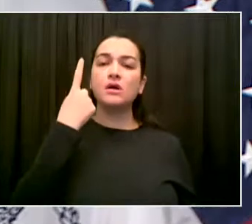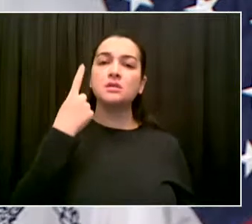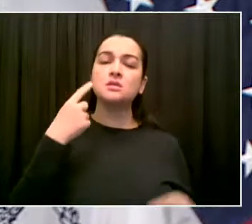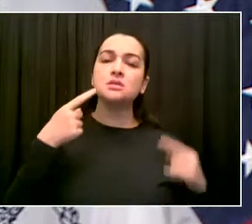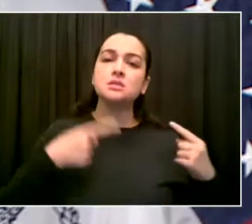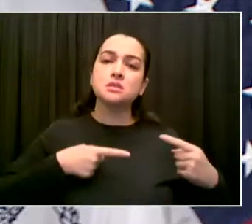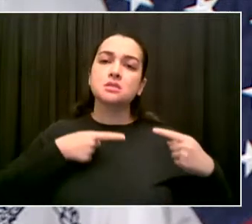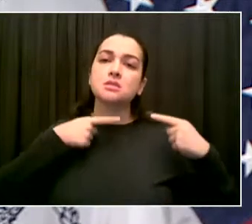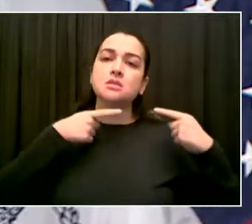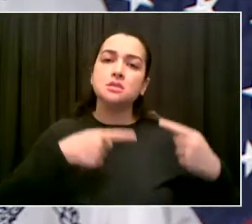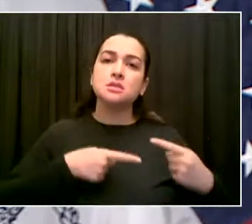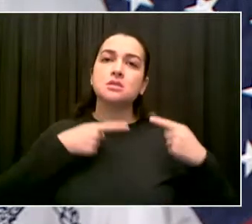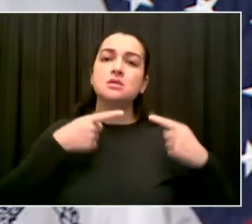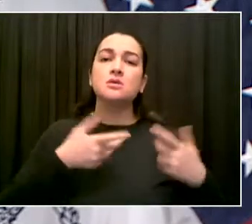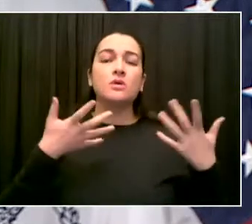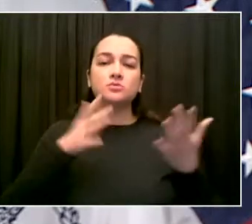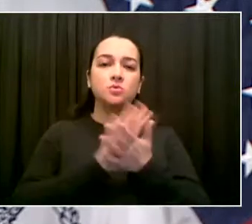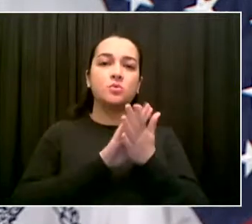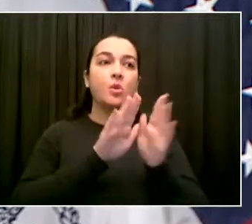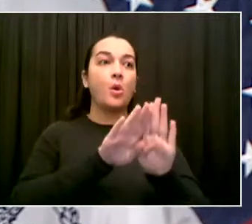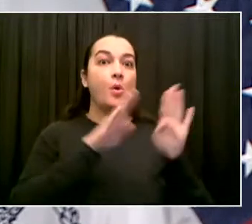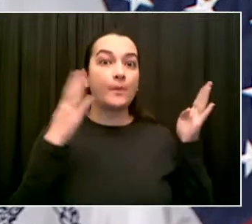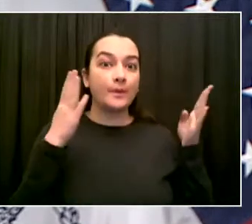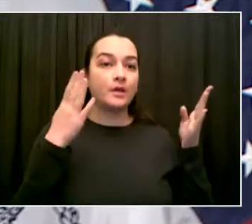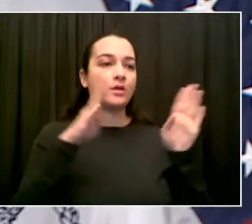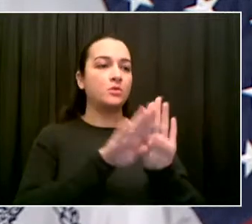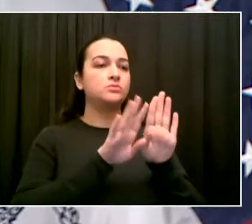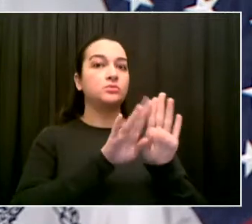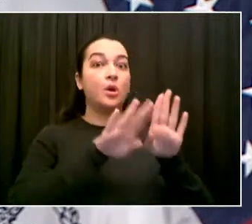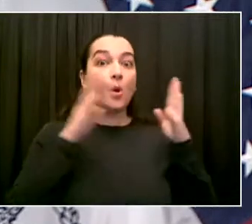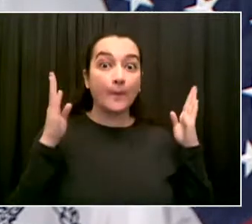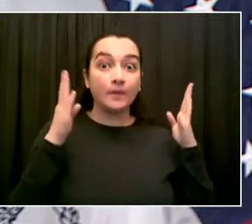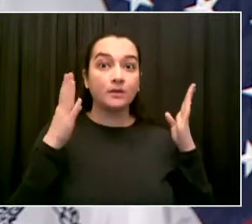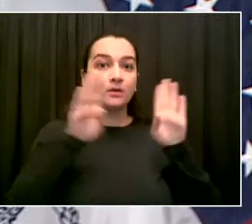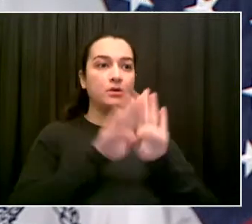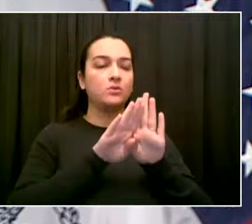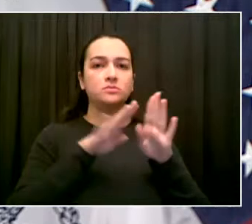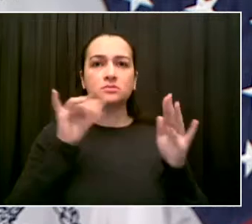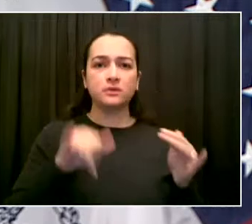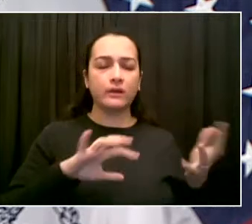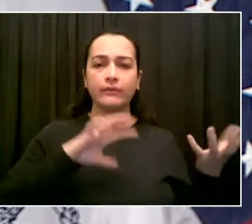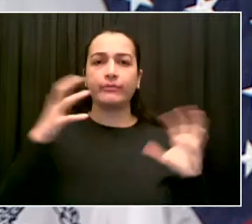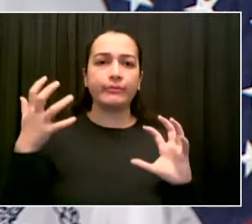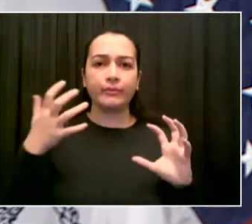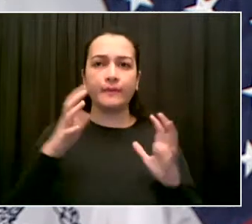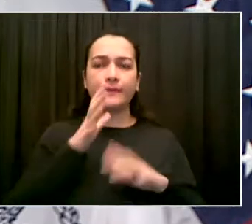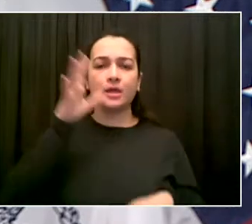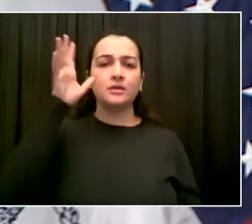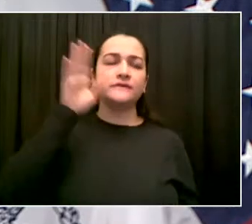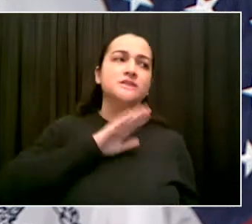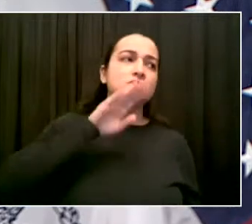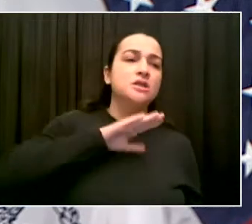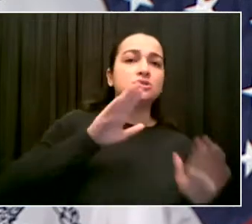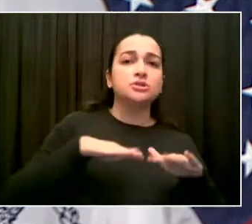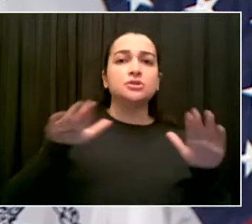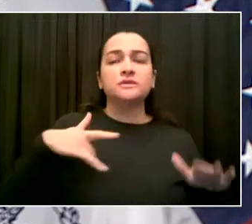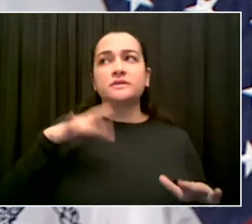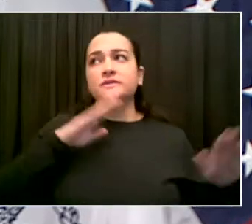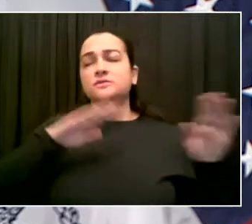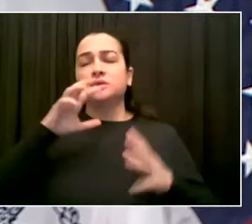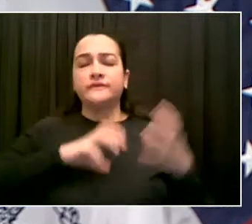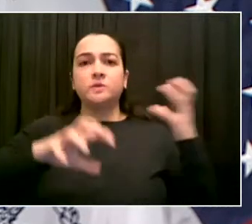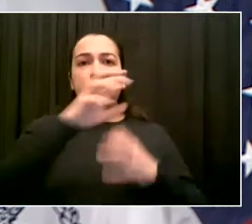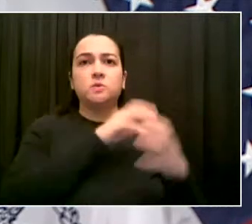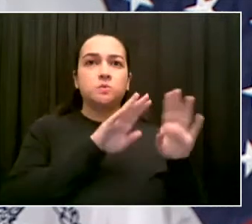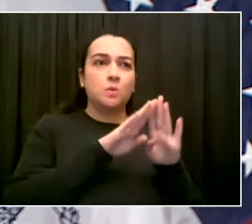everyone safe first and foremost, but also have a more stable and consistent schedule. And so earlier this week, I announced the end of the 2-case